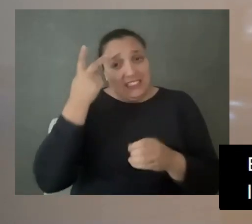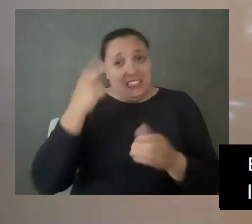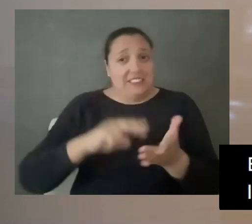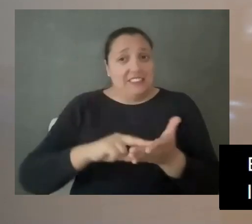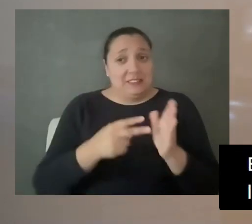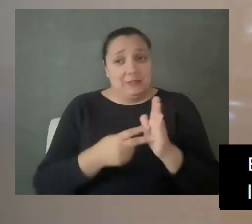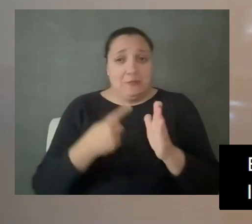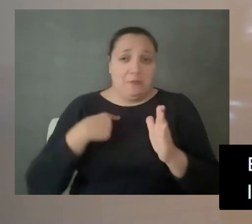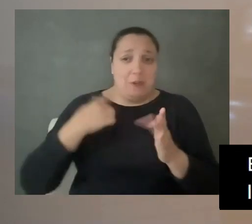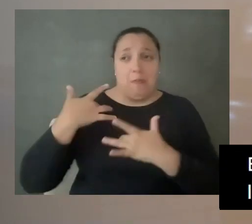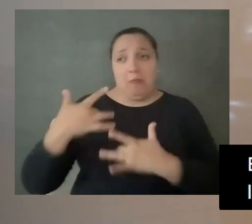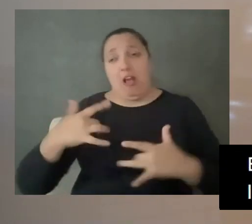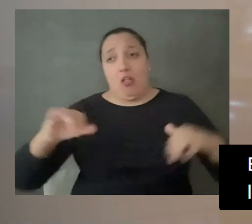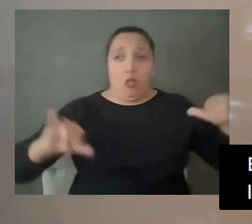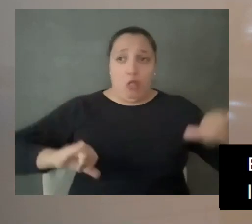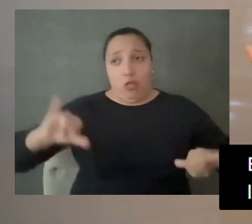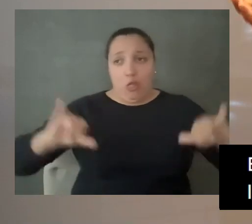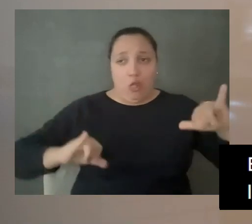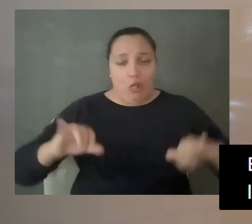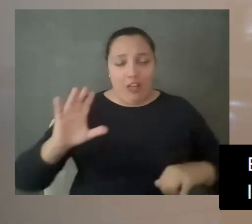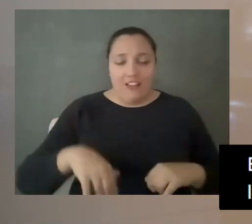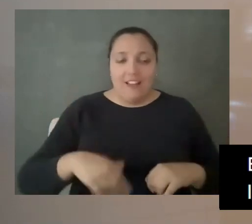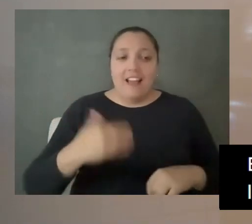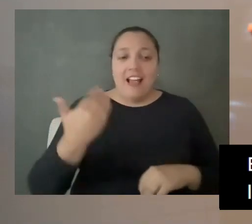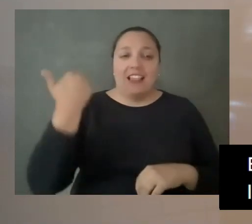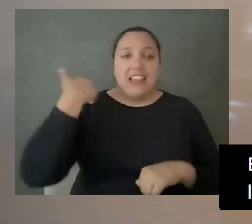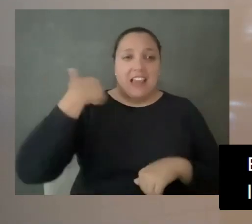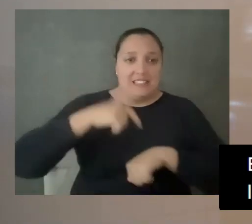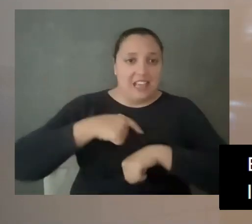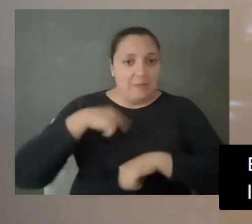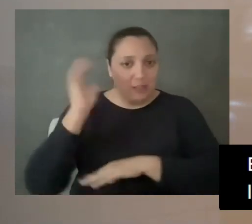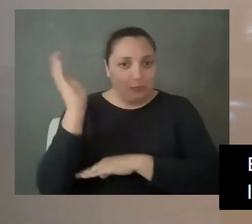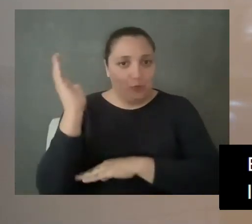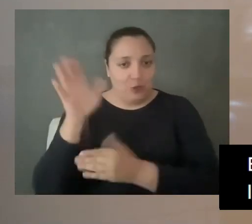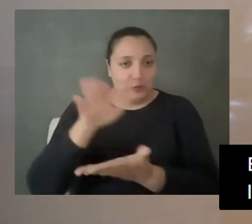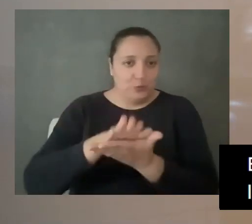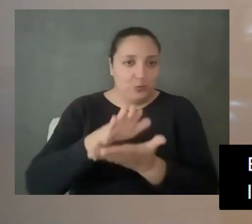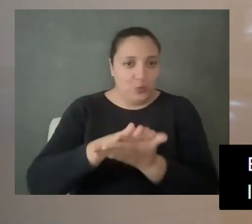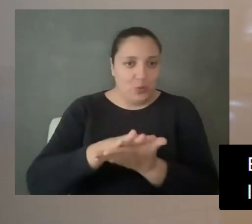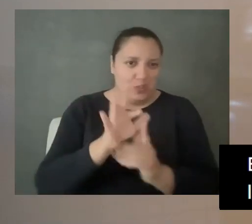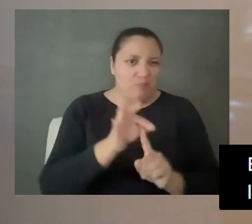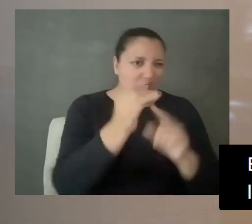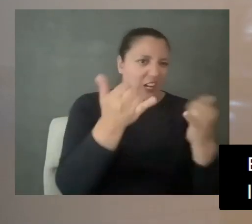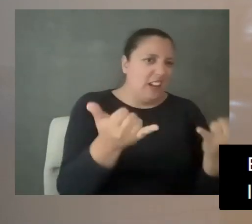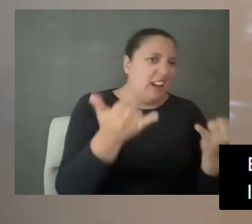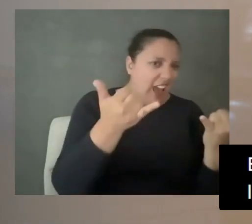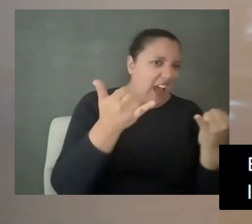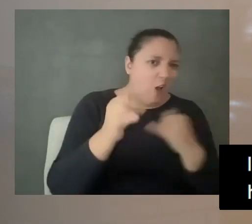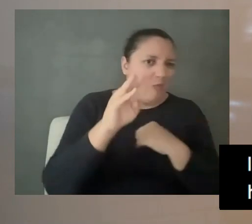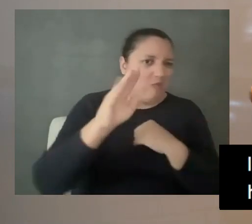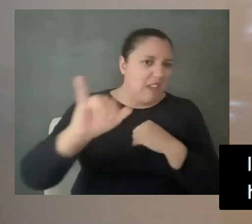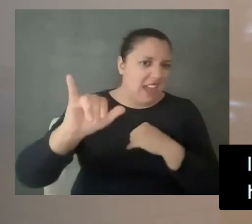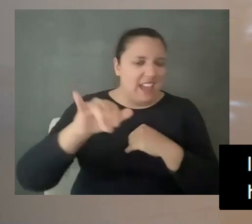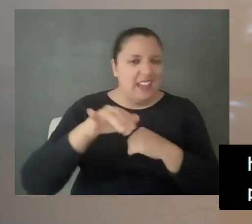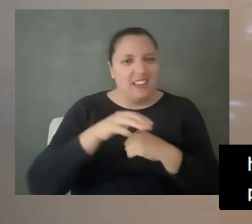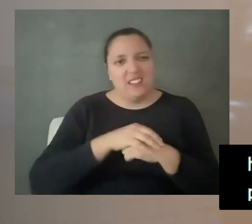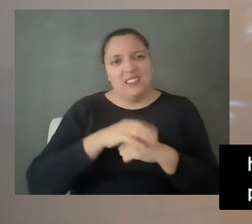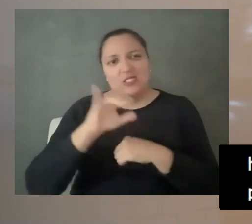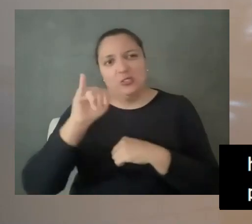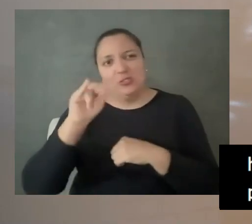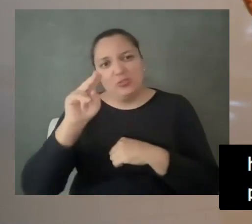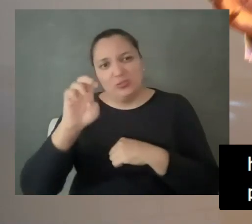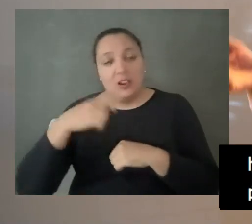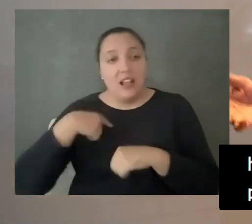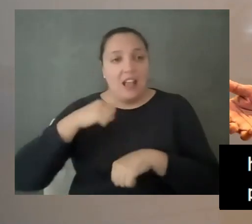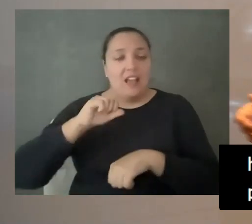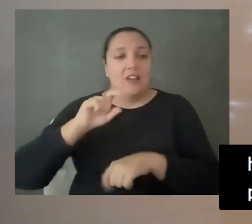big. Last week, I actually spoke at a school, Krista. You know, we do that a lot, especially this time of year. And I'm speaking at PS6 in the auditorium, and they